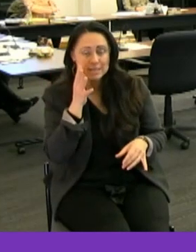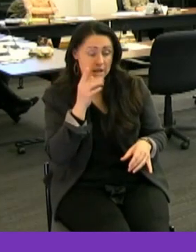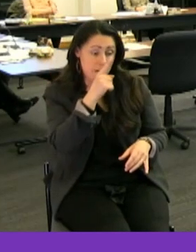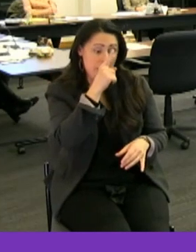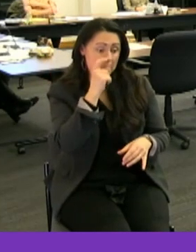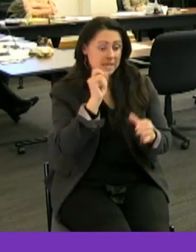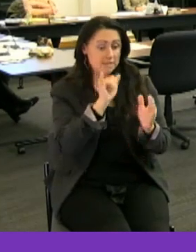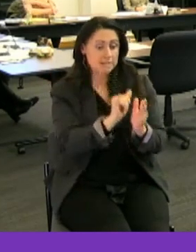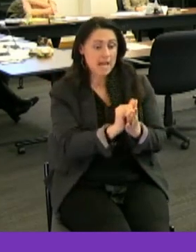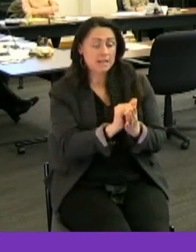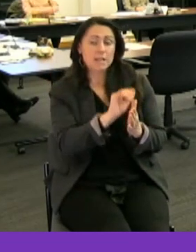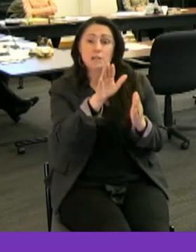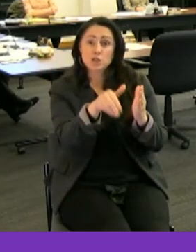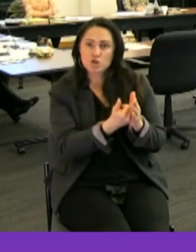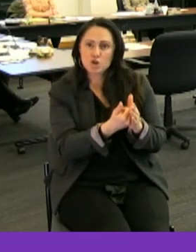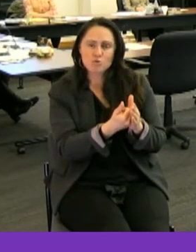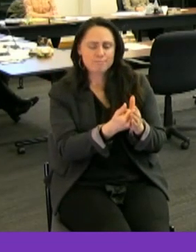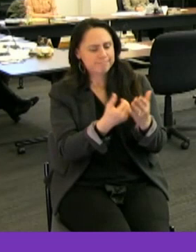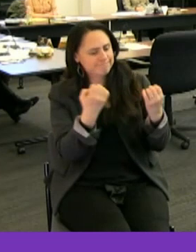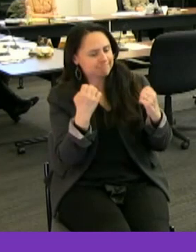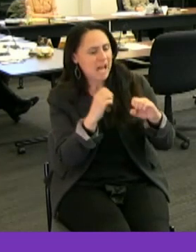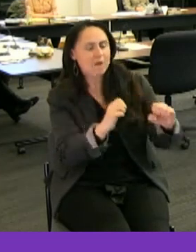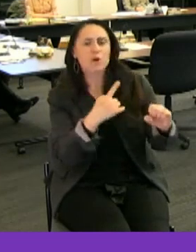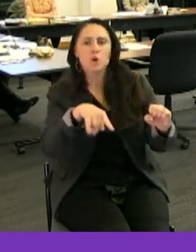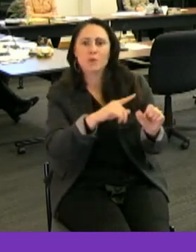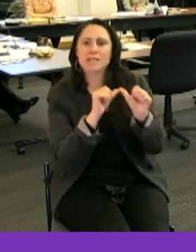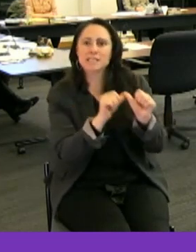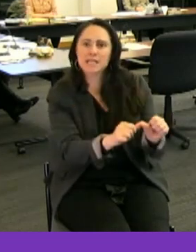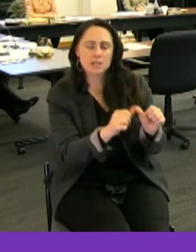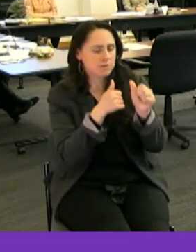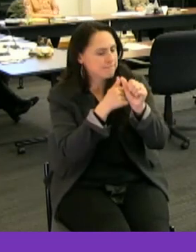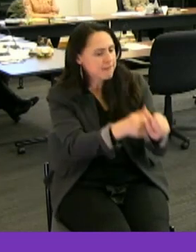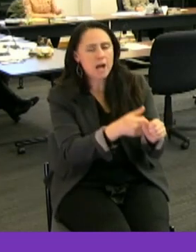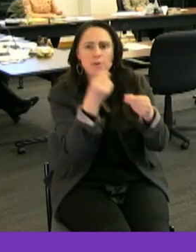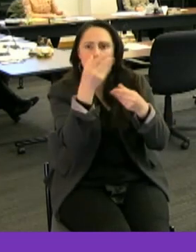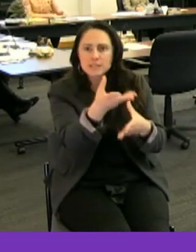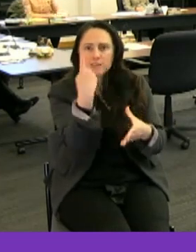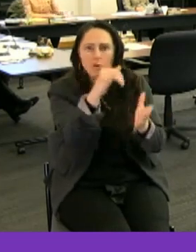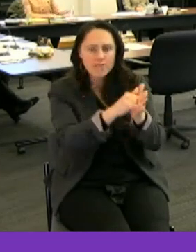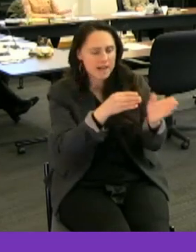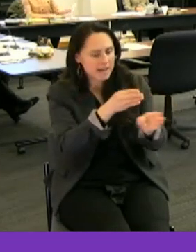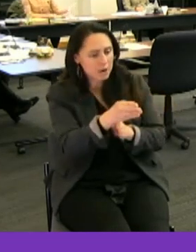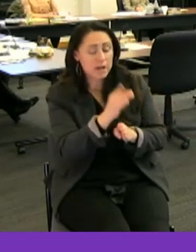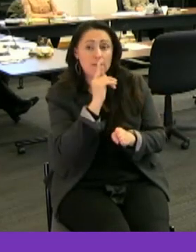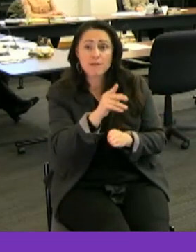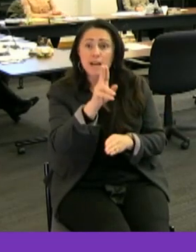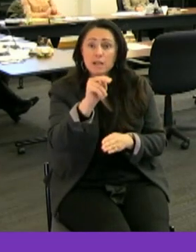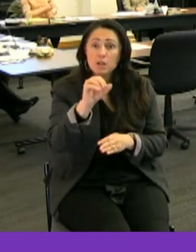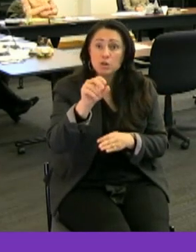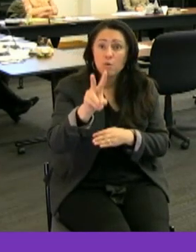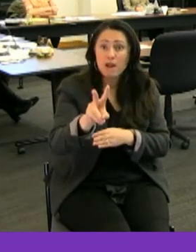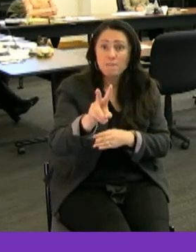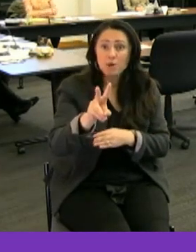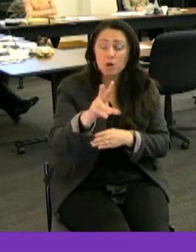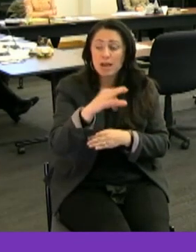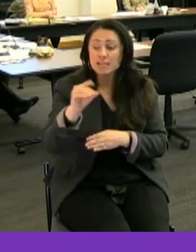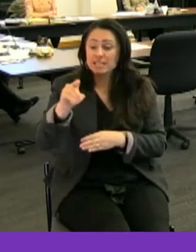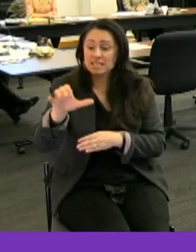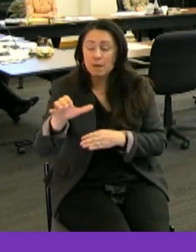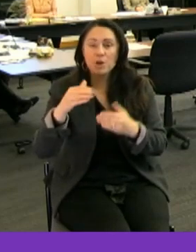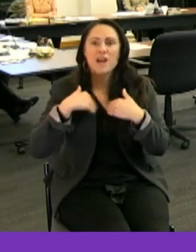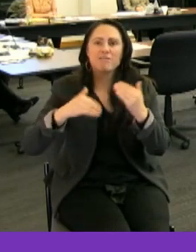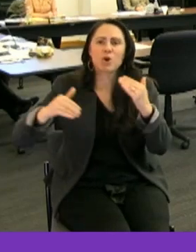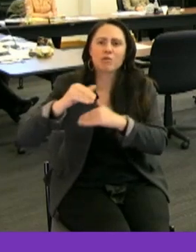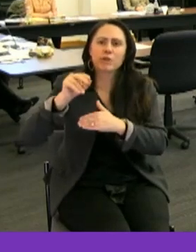since this is a new initiative, we continue to track data in that area. In fact, in November and December, we had